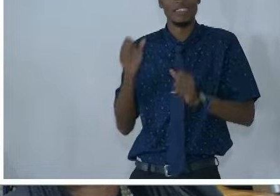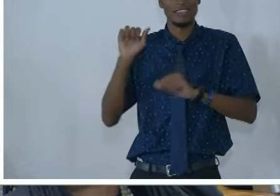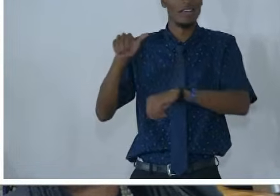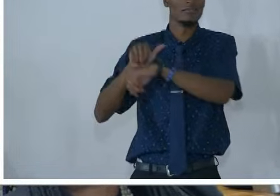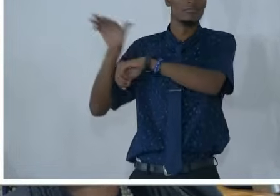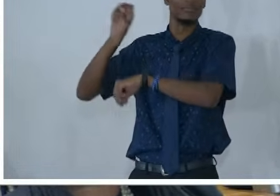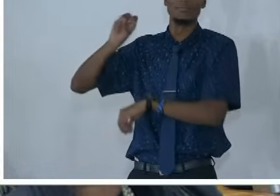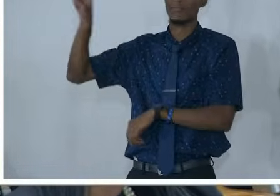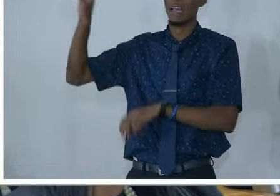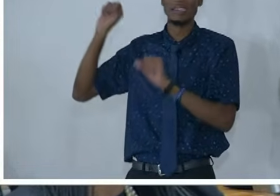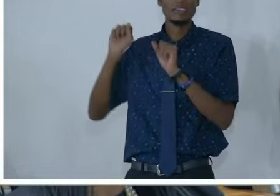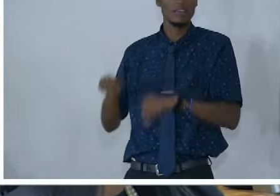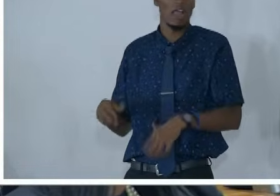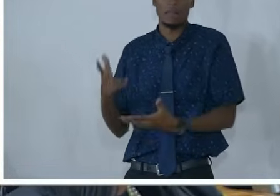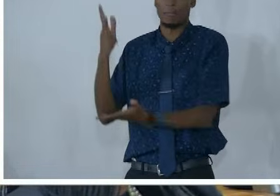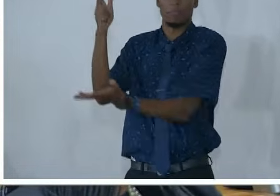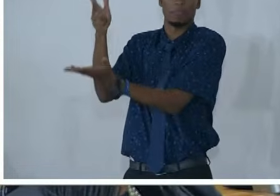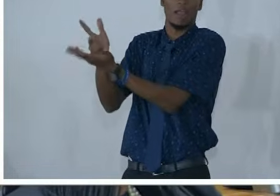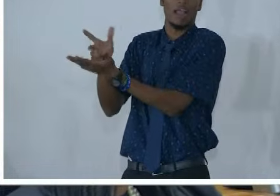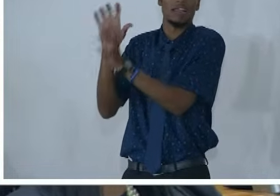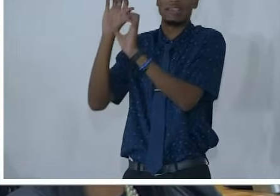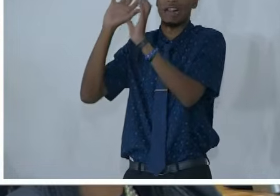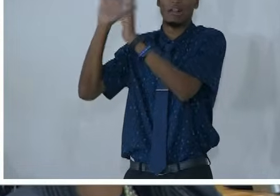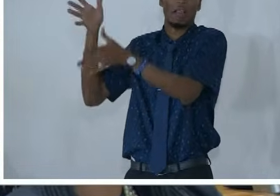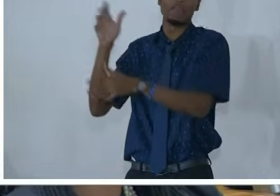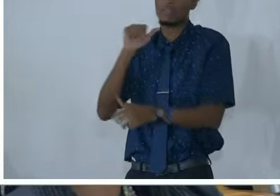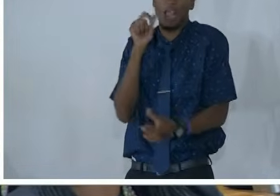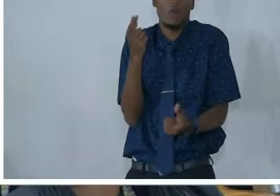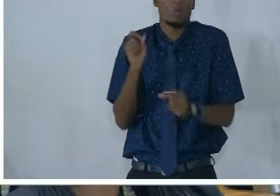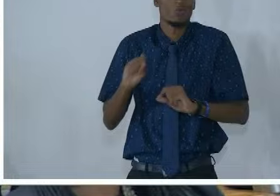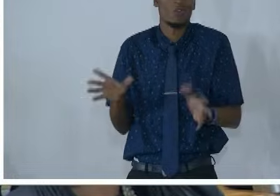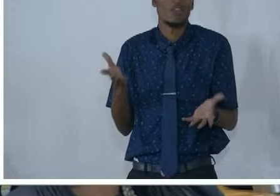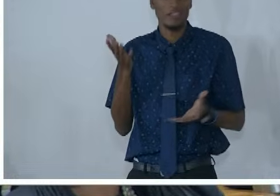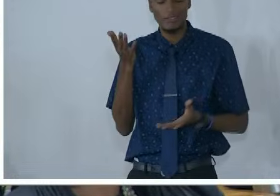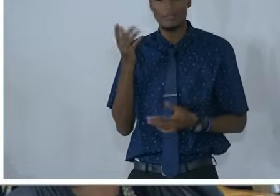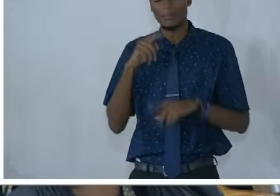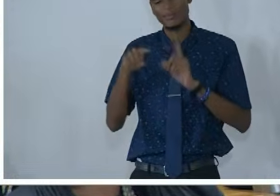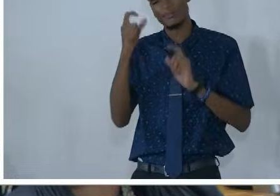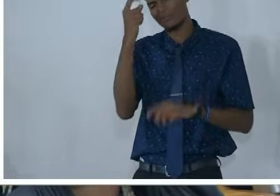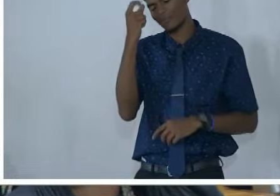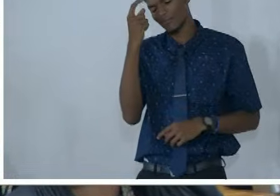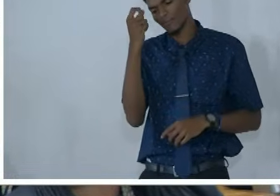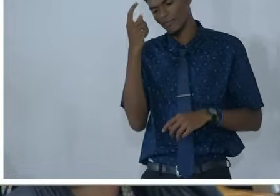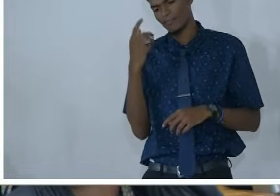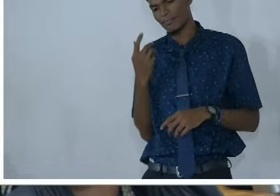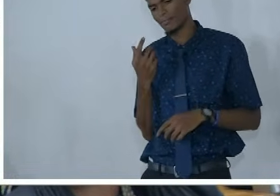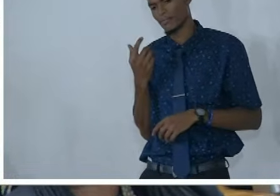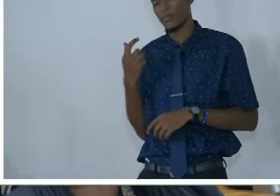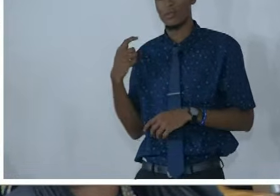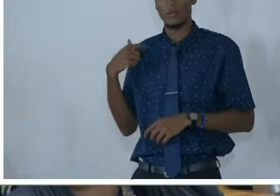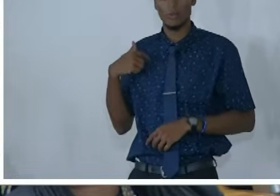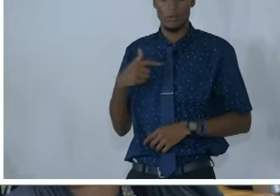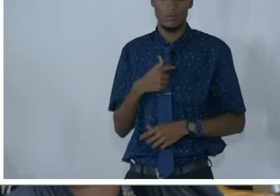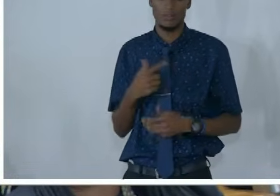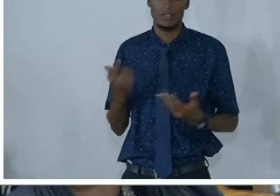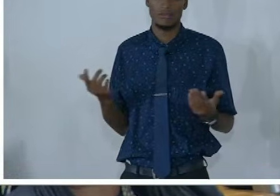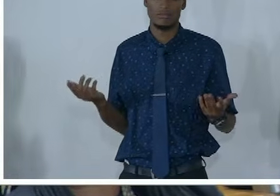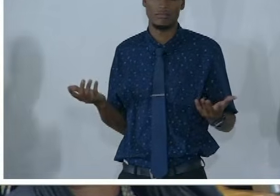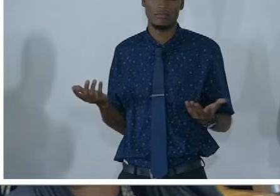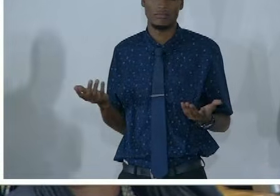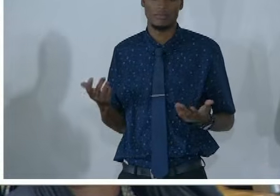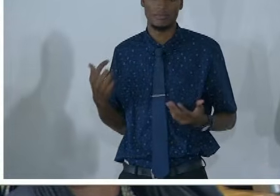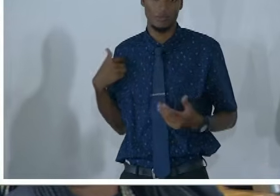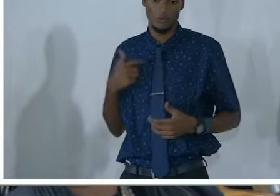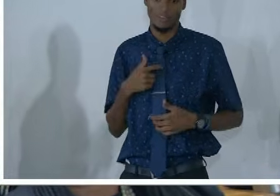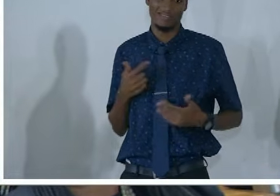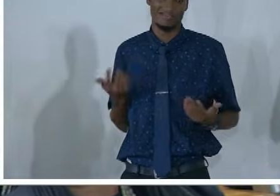be parked. But, Madam Speaker, I mean, we on this side hope that